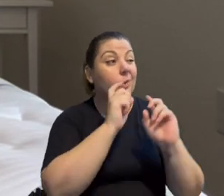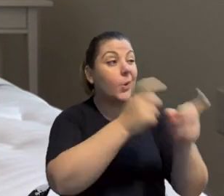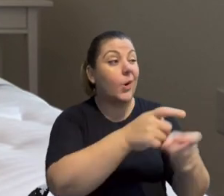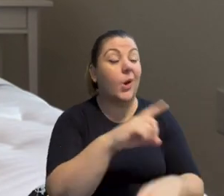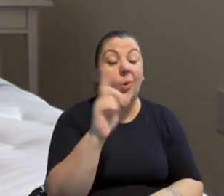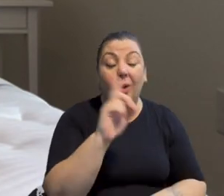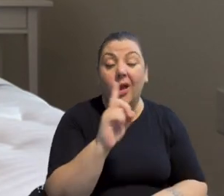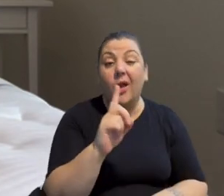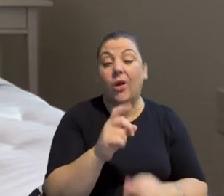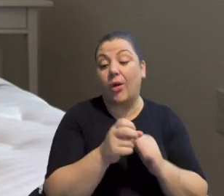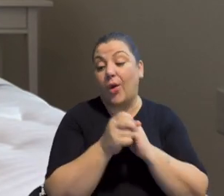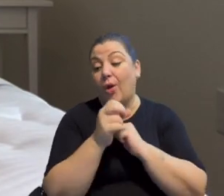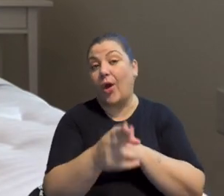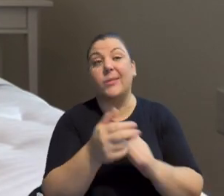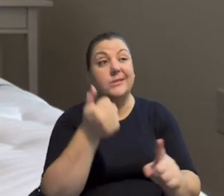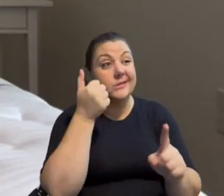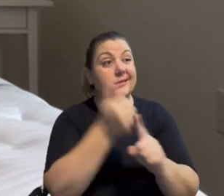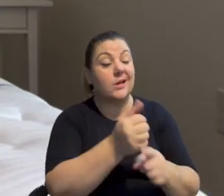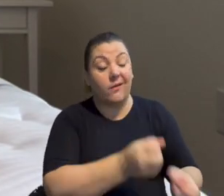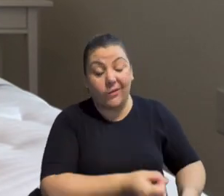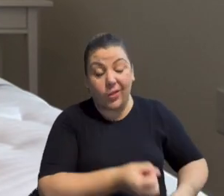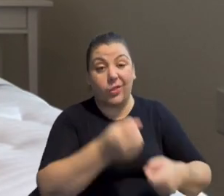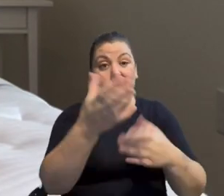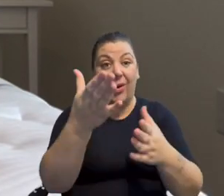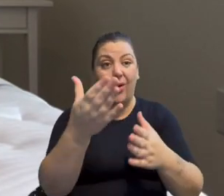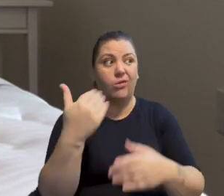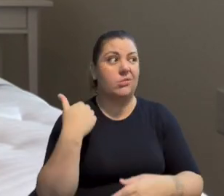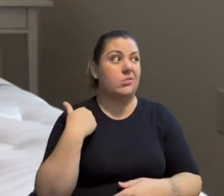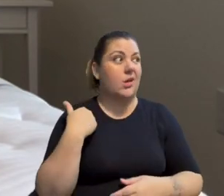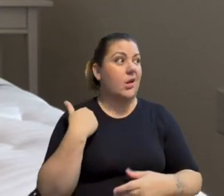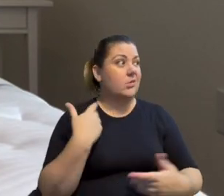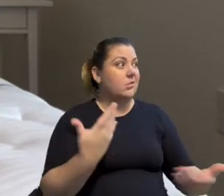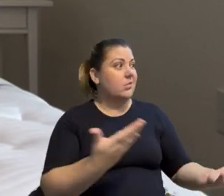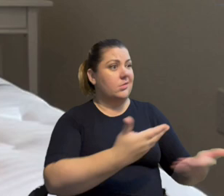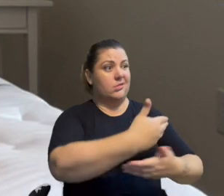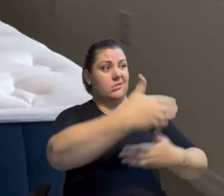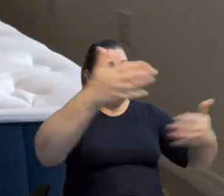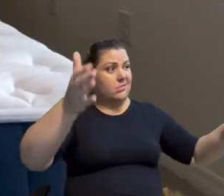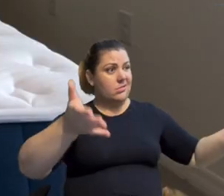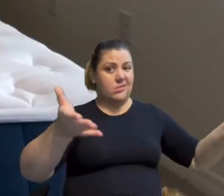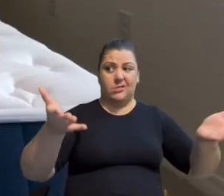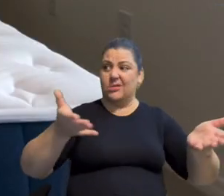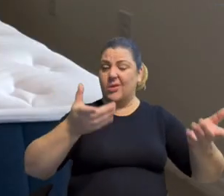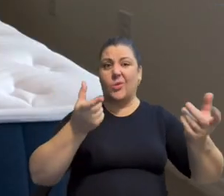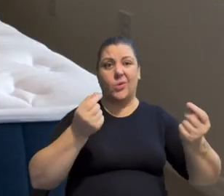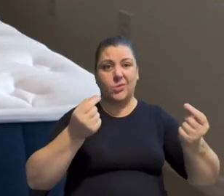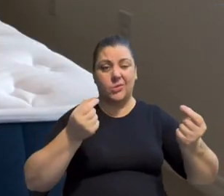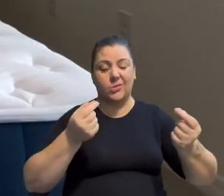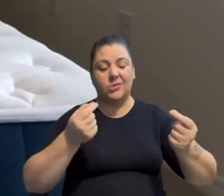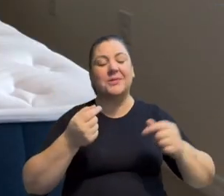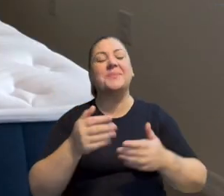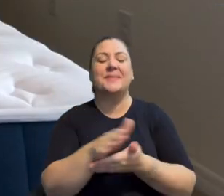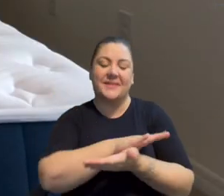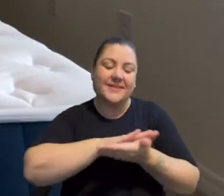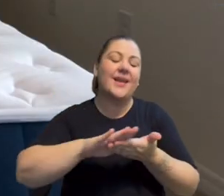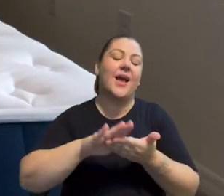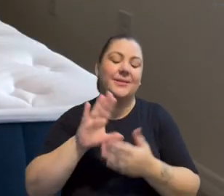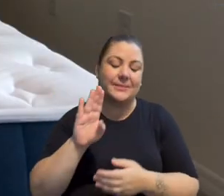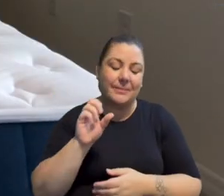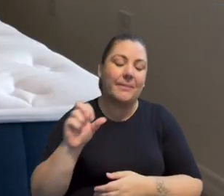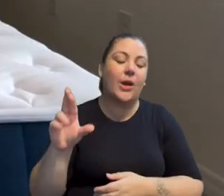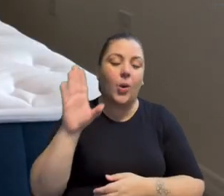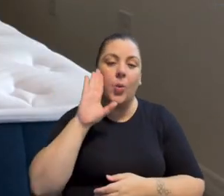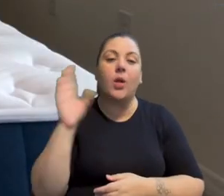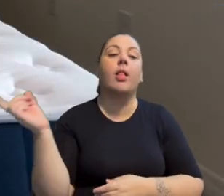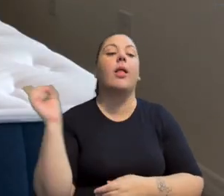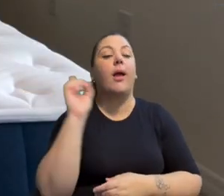like take it. And then it's almost your responsibility to get rid of this big mattress if you don't like it. It is kind of nice that Bear provides that for you,